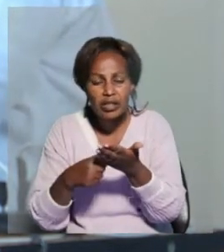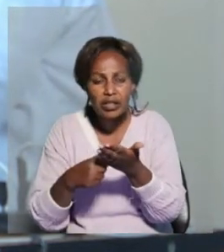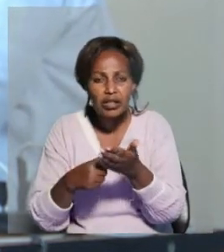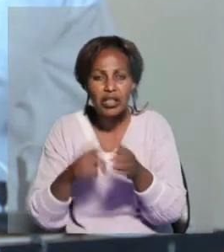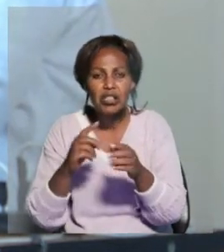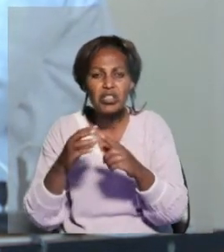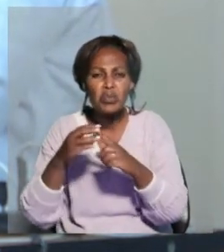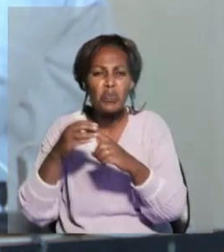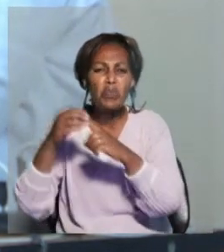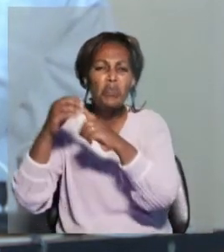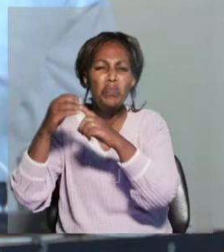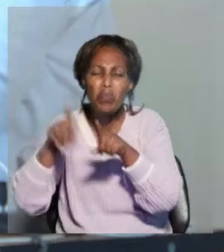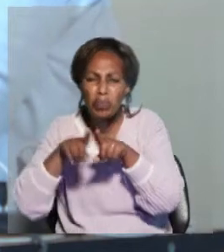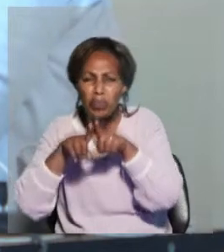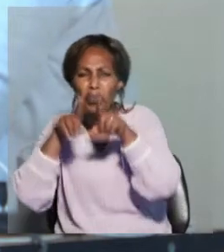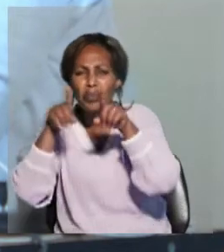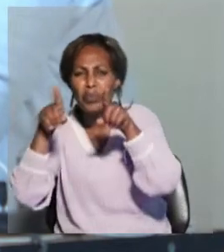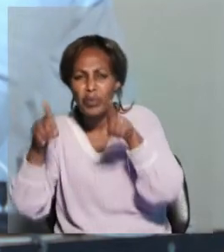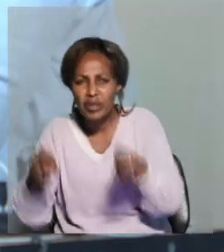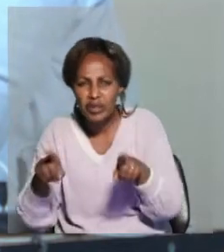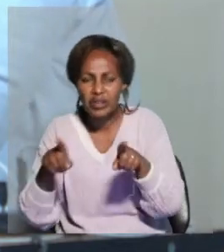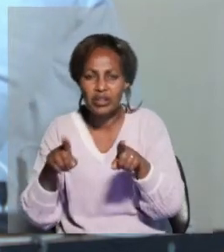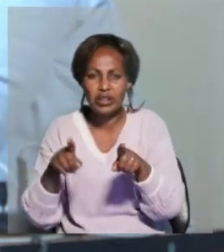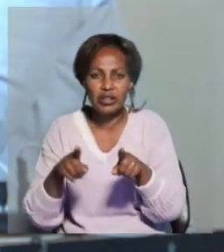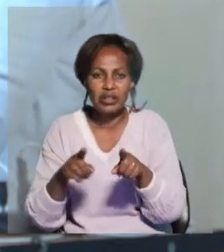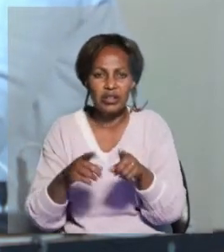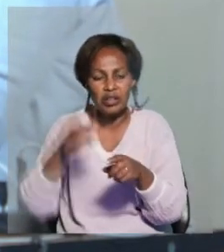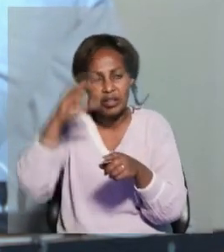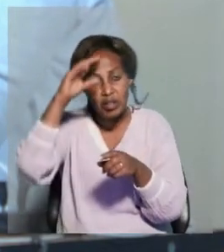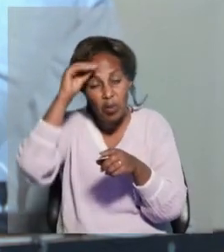specially synthesized materials, man-made materials,